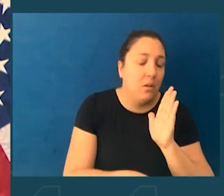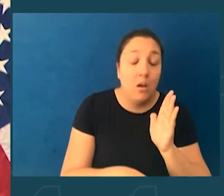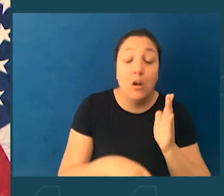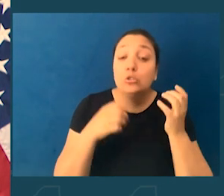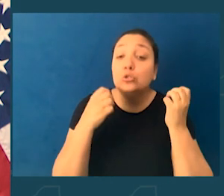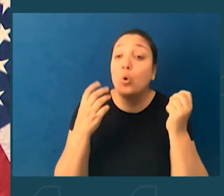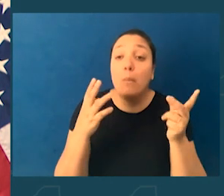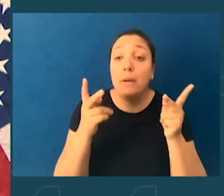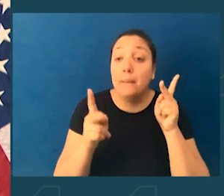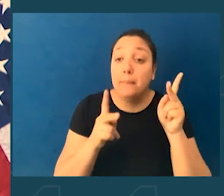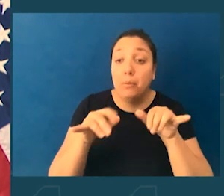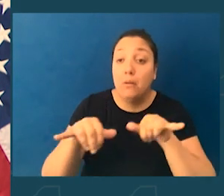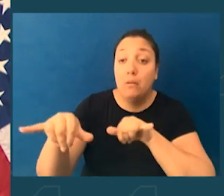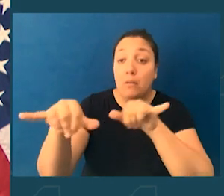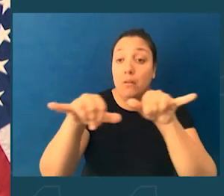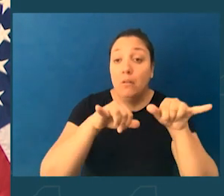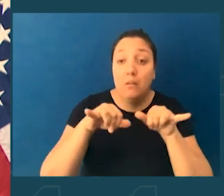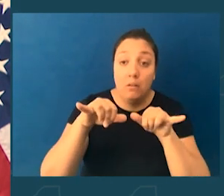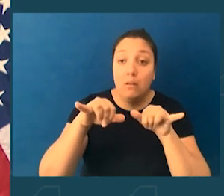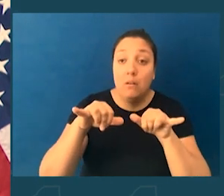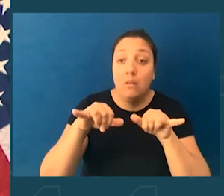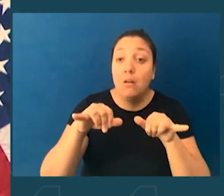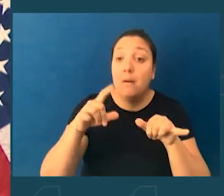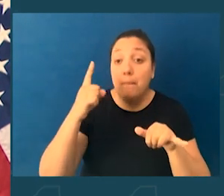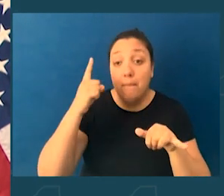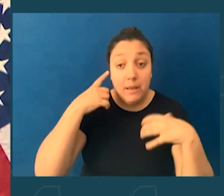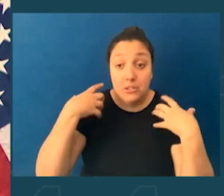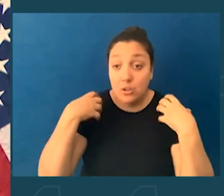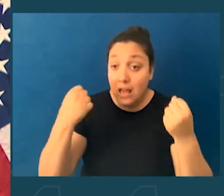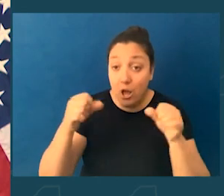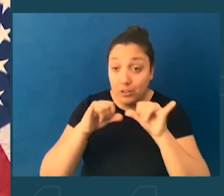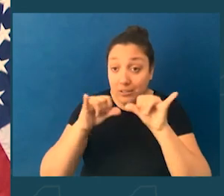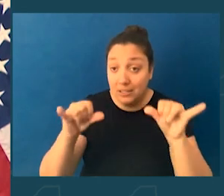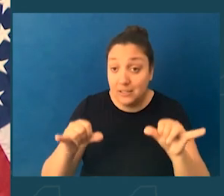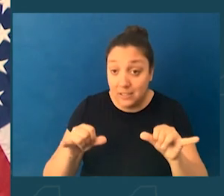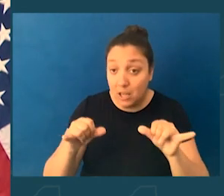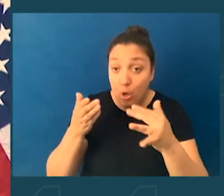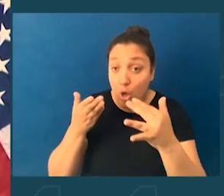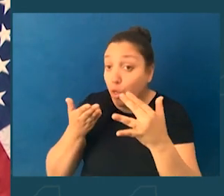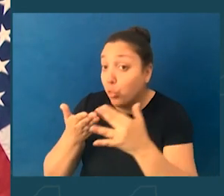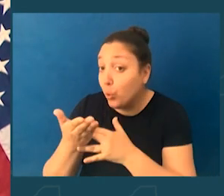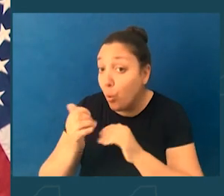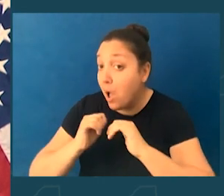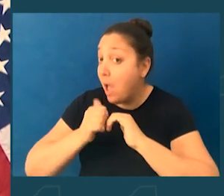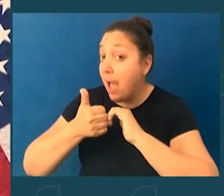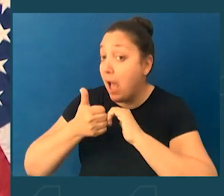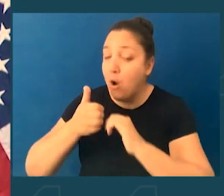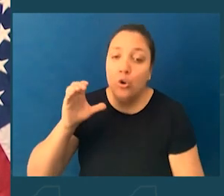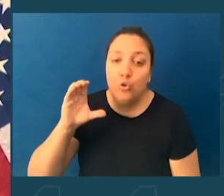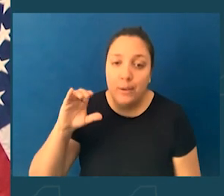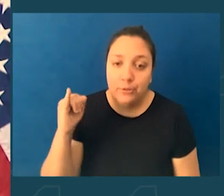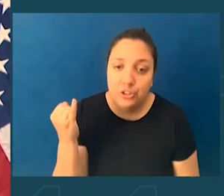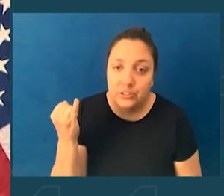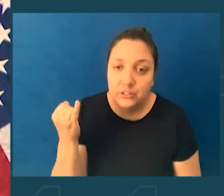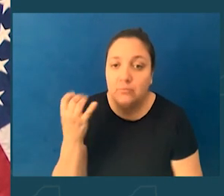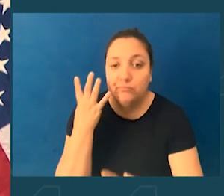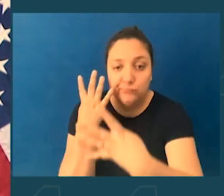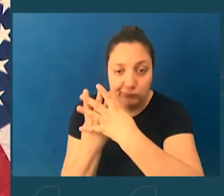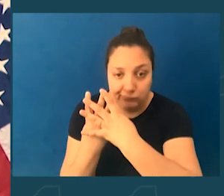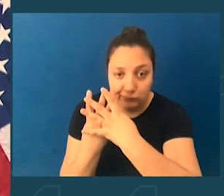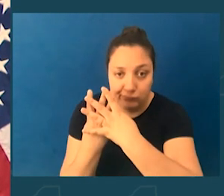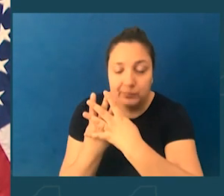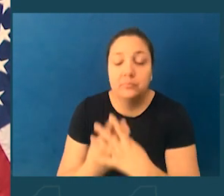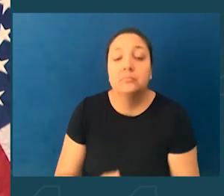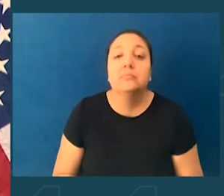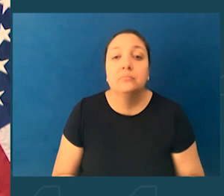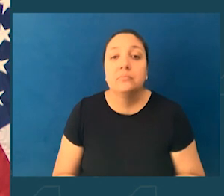community, my first interaction with the mental health system came by way of the criminal justice system. Eventually, through a